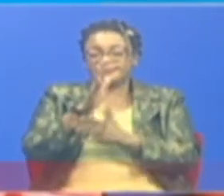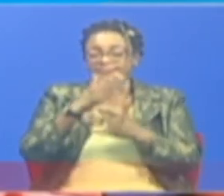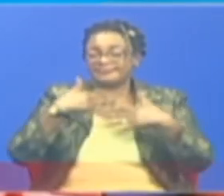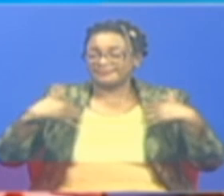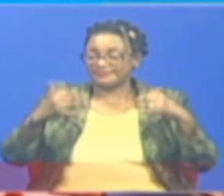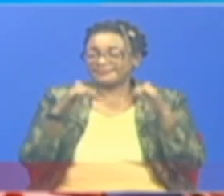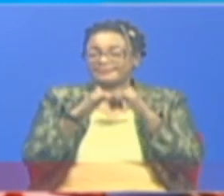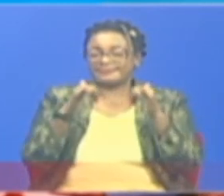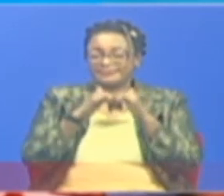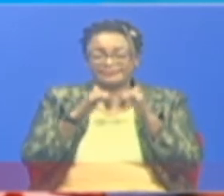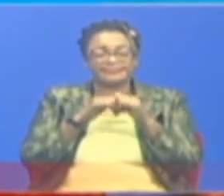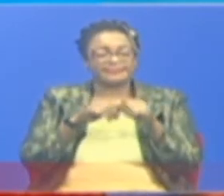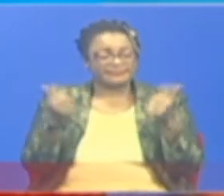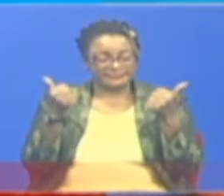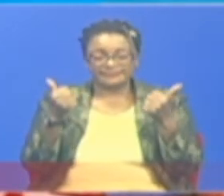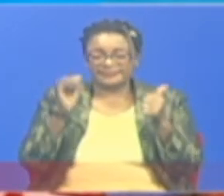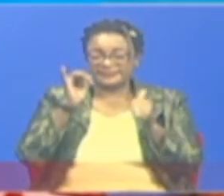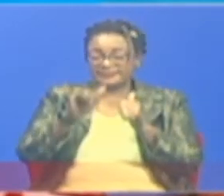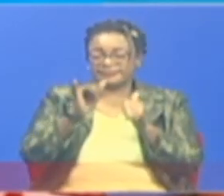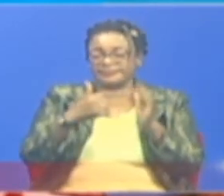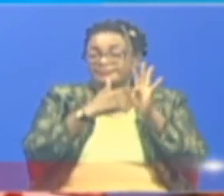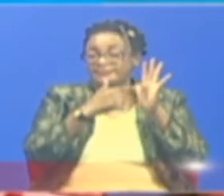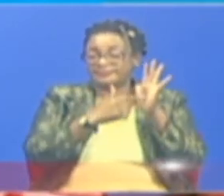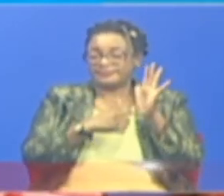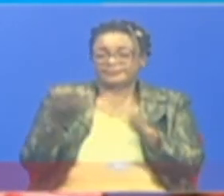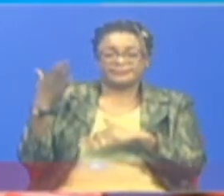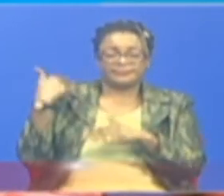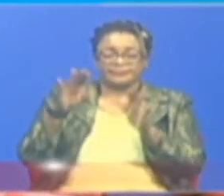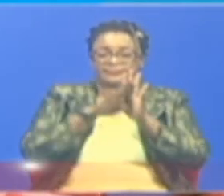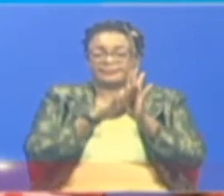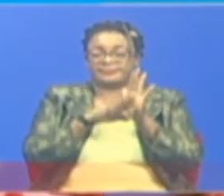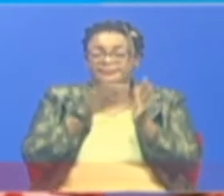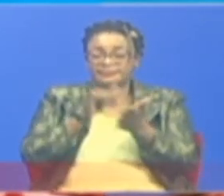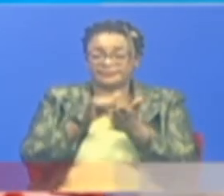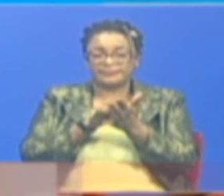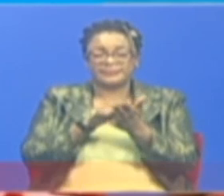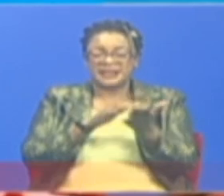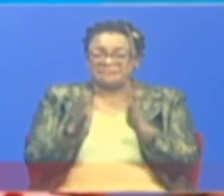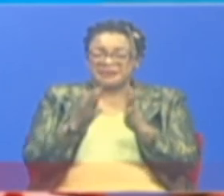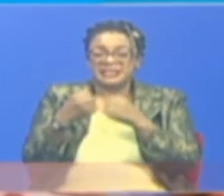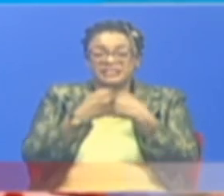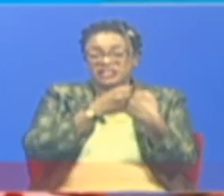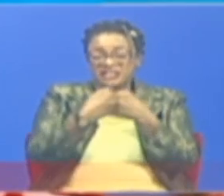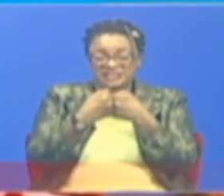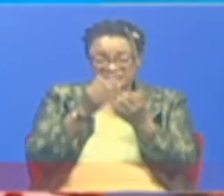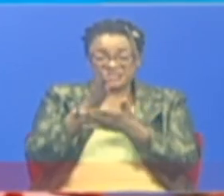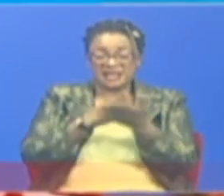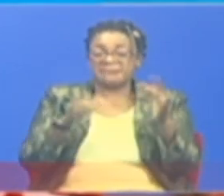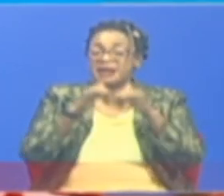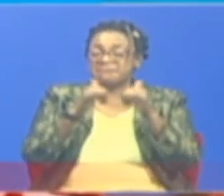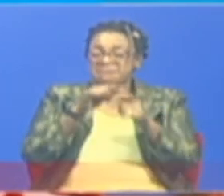manned. We have seen, and I think this was highlighted in one of the past statements, that there may be challenges in some camps, but these are being